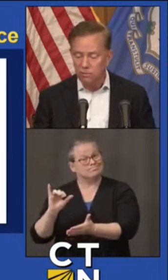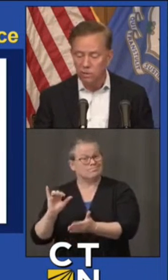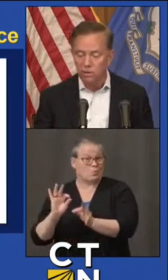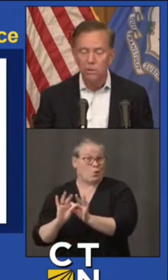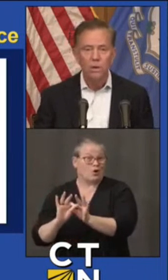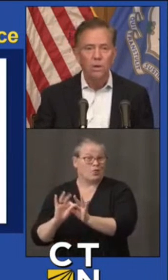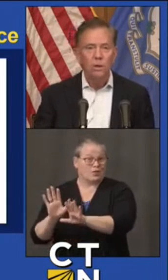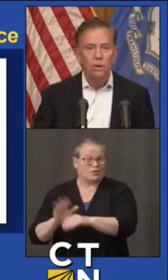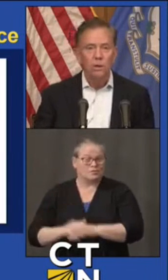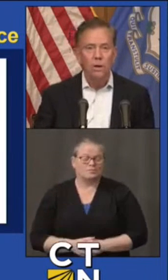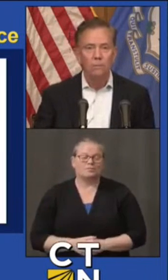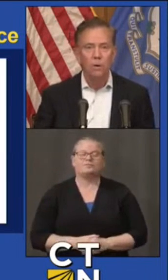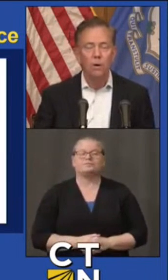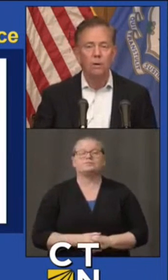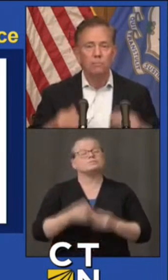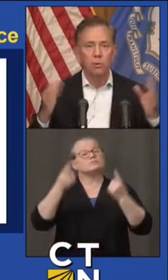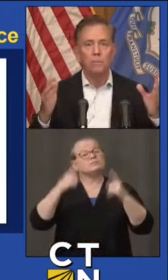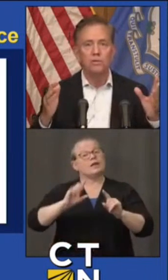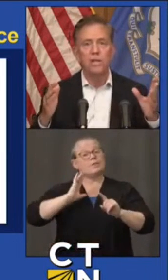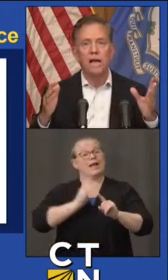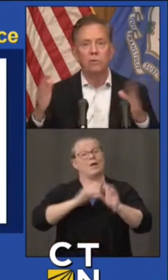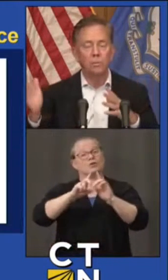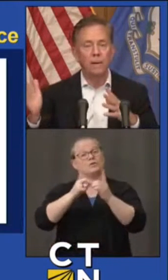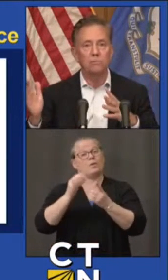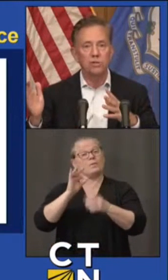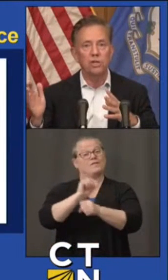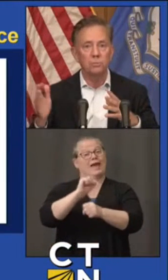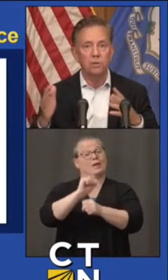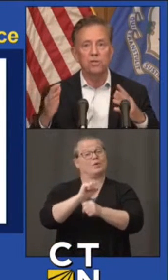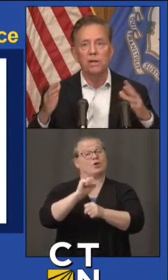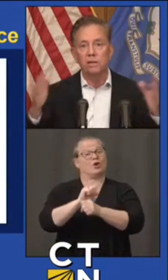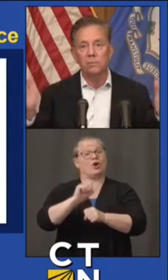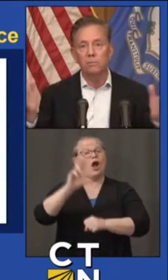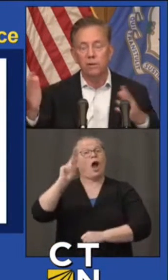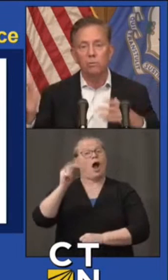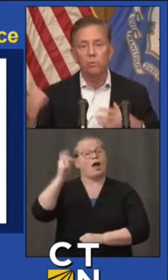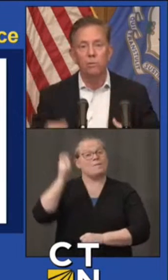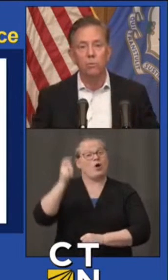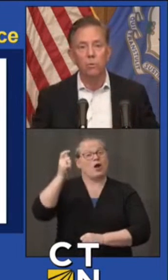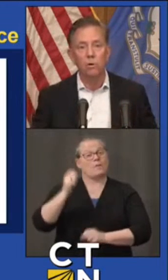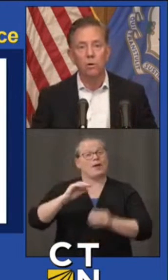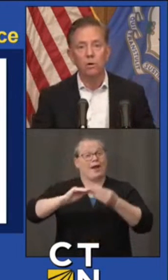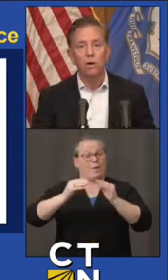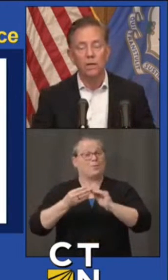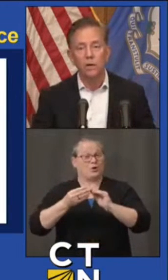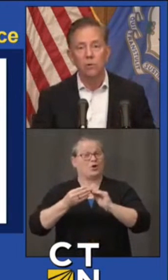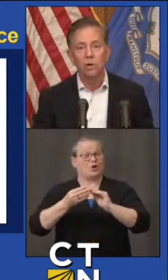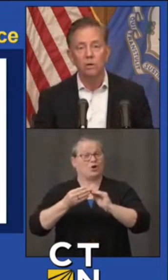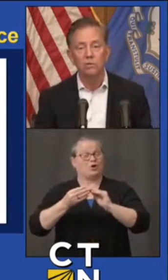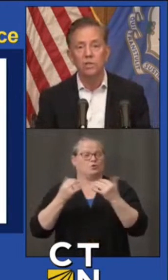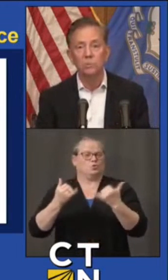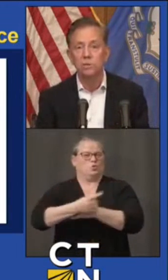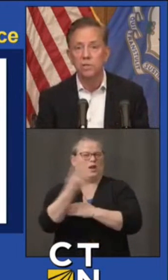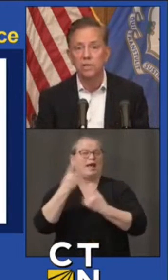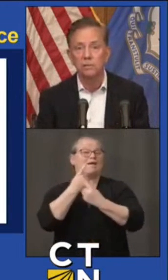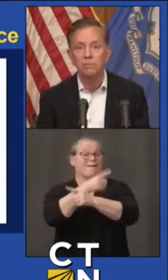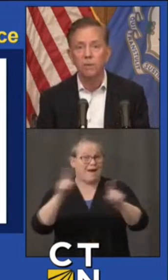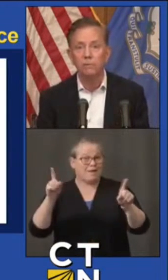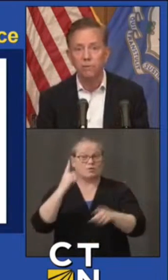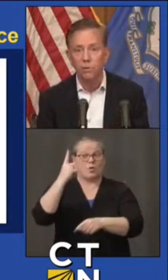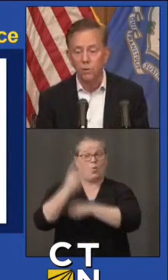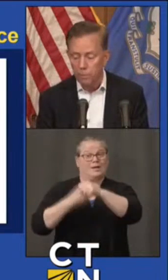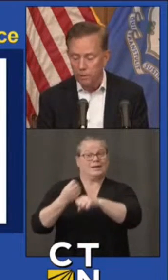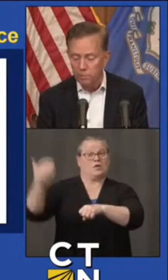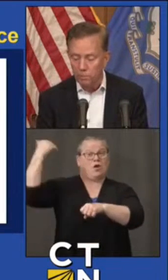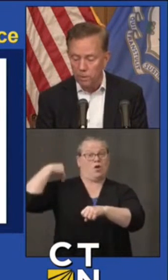said our employment is down about 6% compared to where we were a year ago, 6%